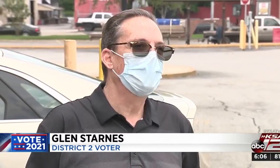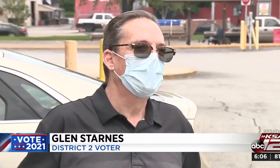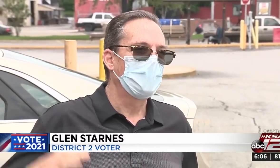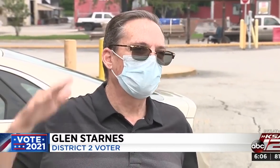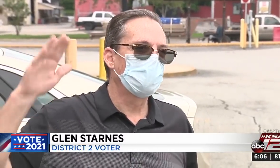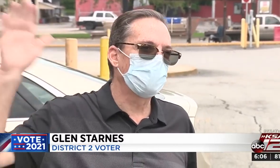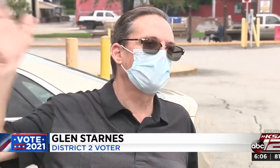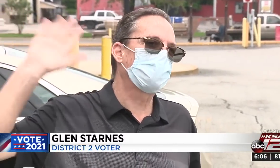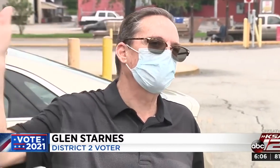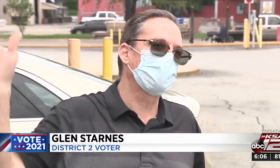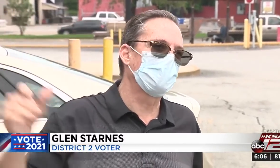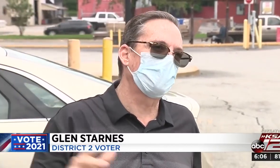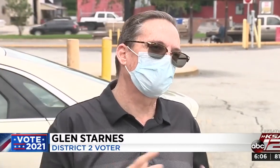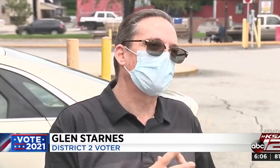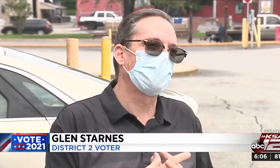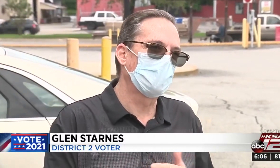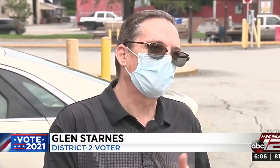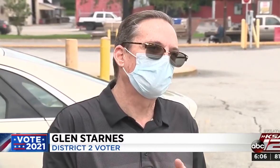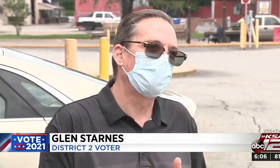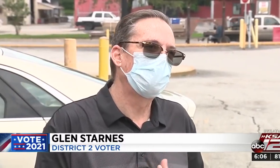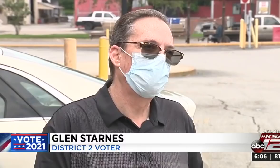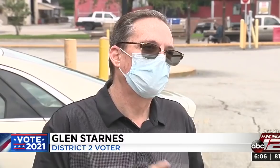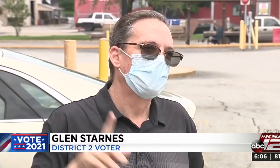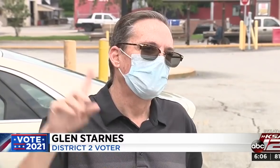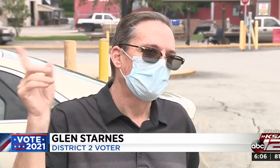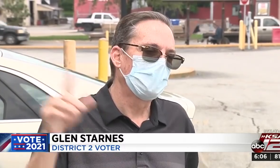area, and we're very fortunate that it's being